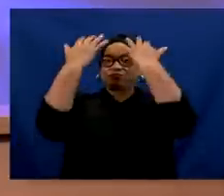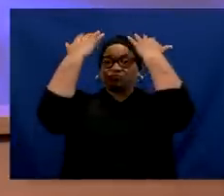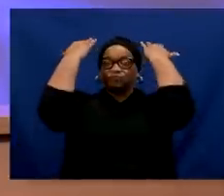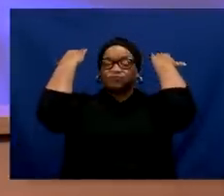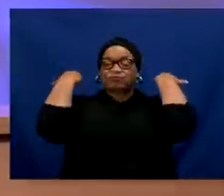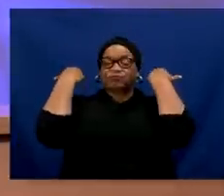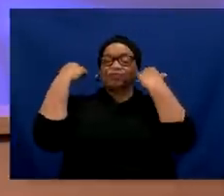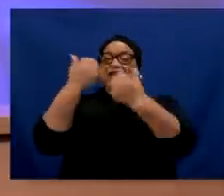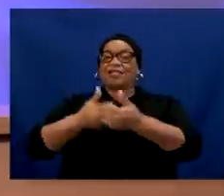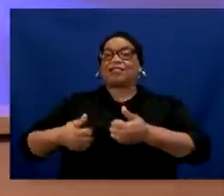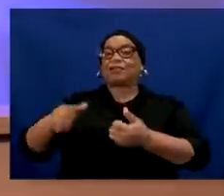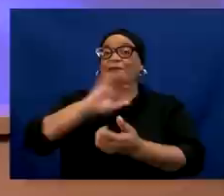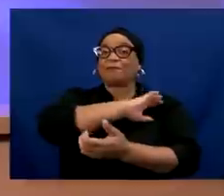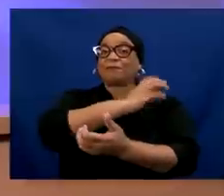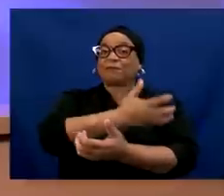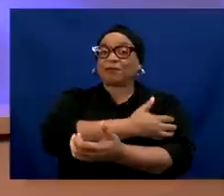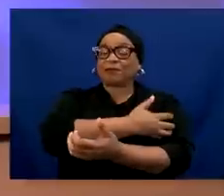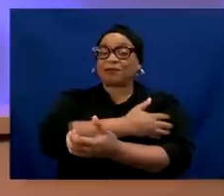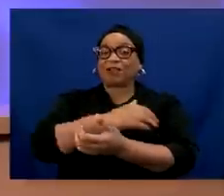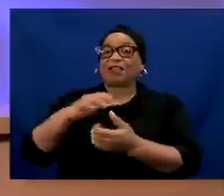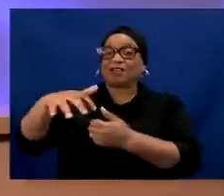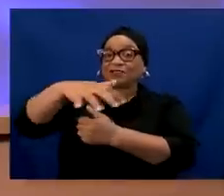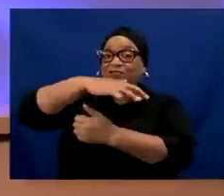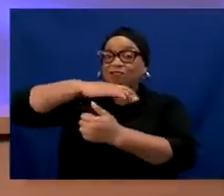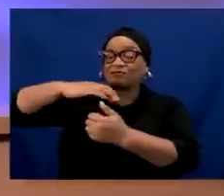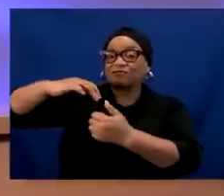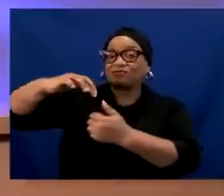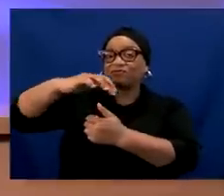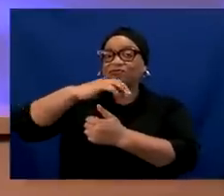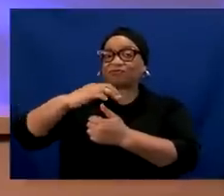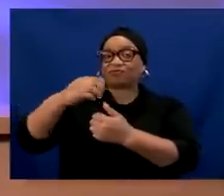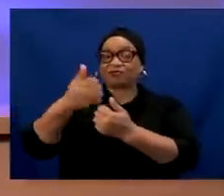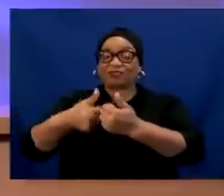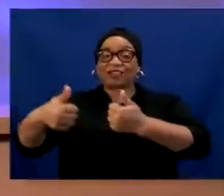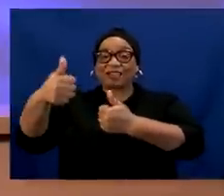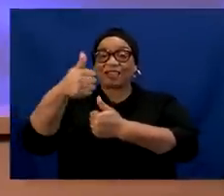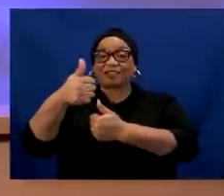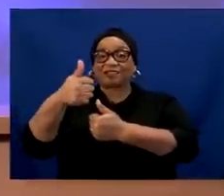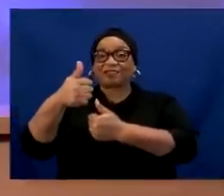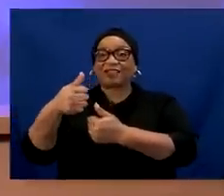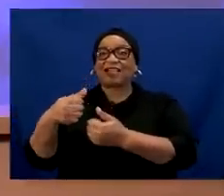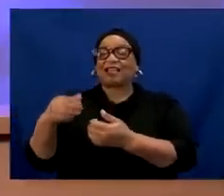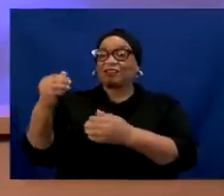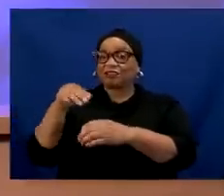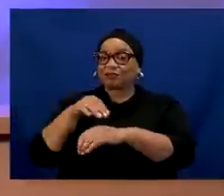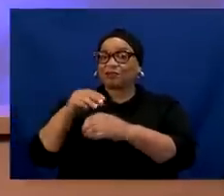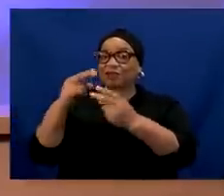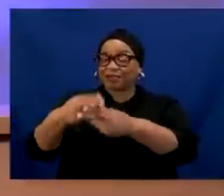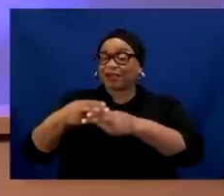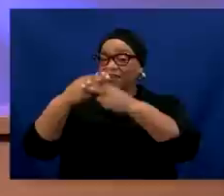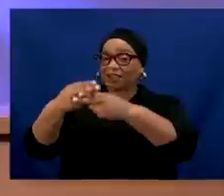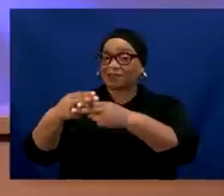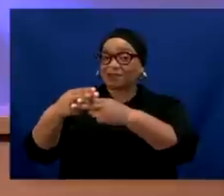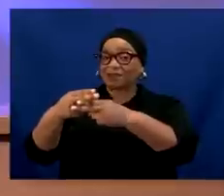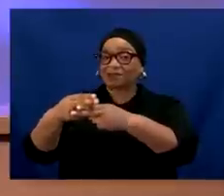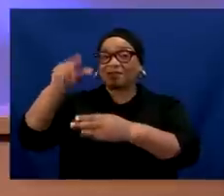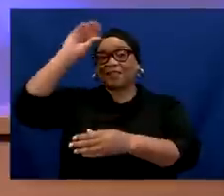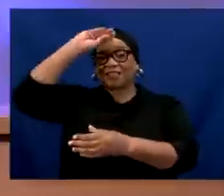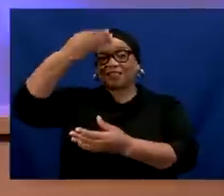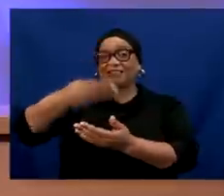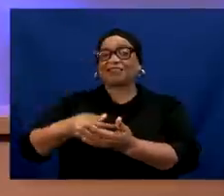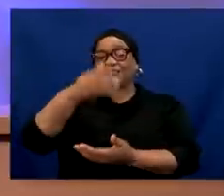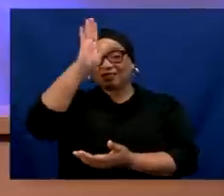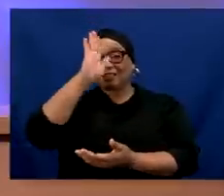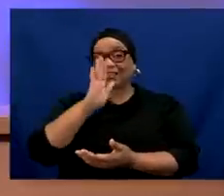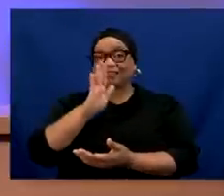Most High is going to overshadow you. And the Holy One born in you is going to be called the Son of God. They tell me the third time is a charm,